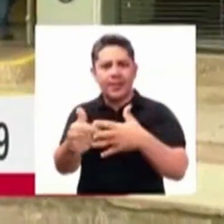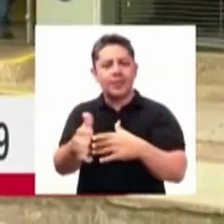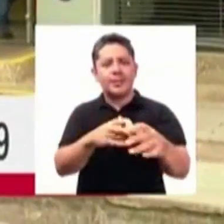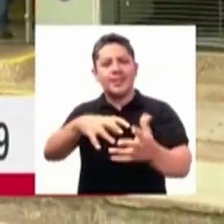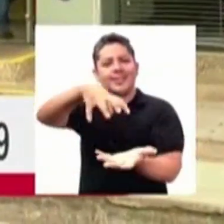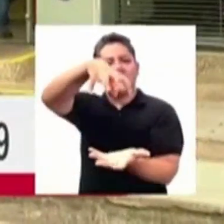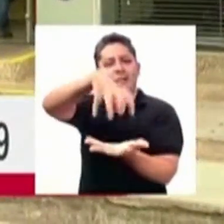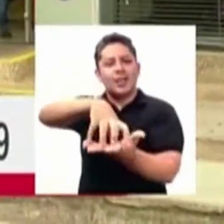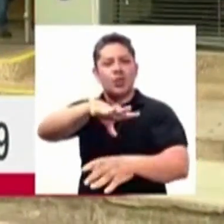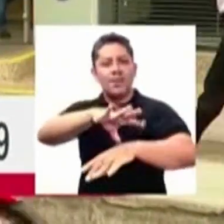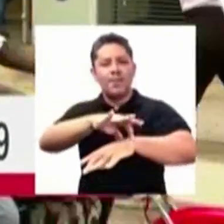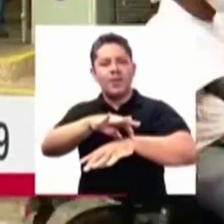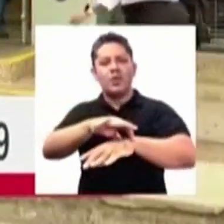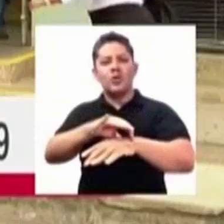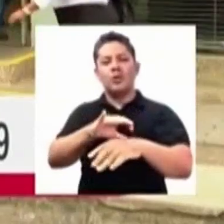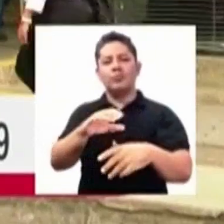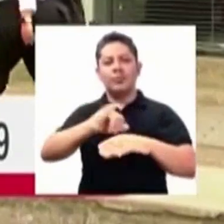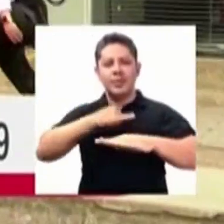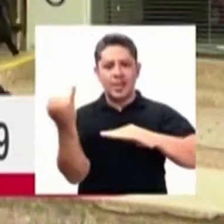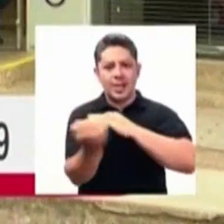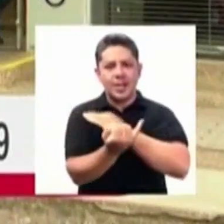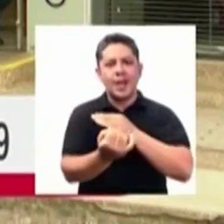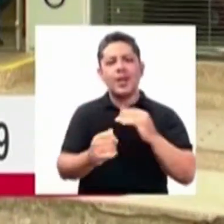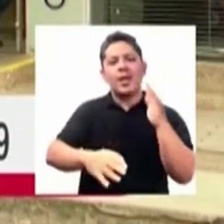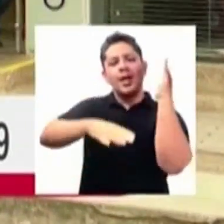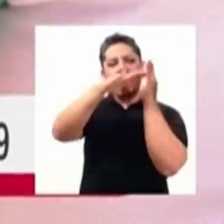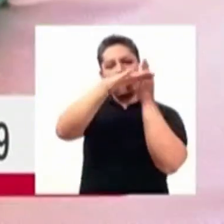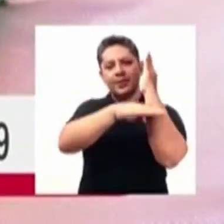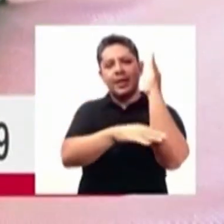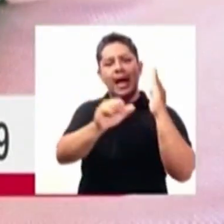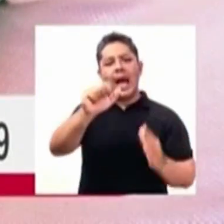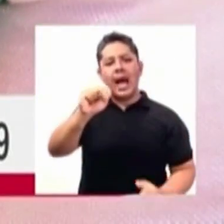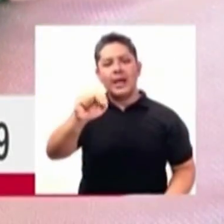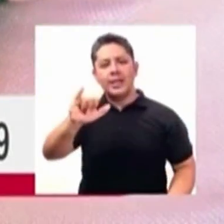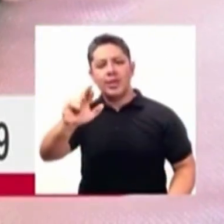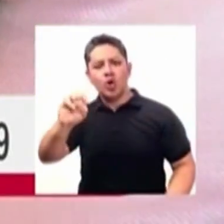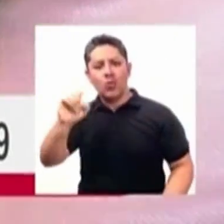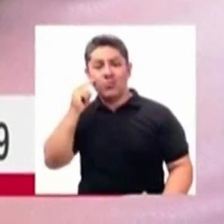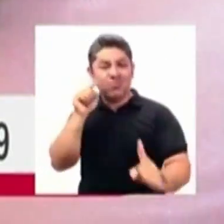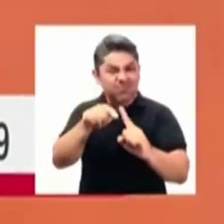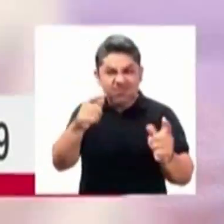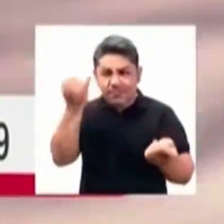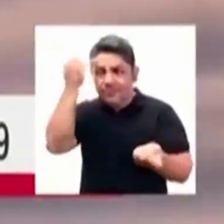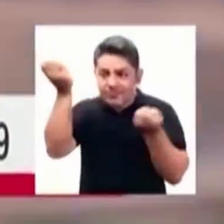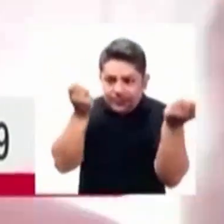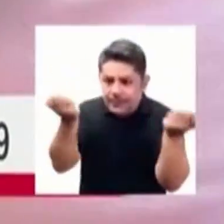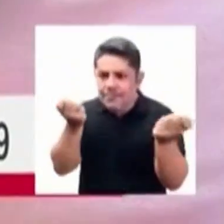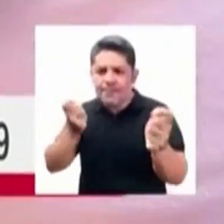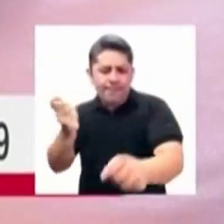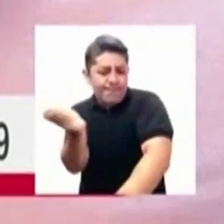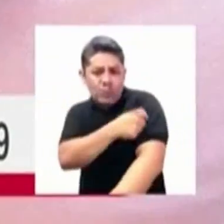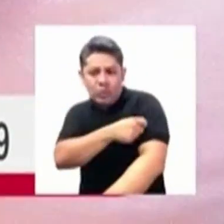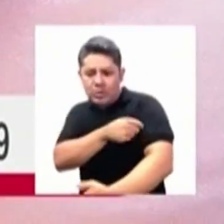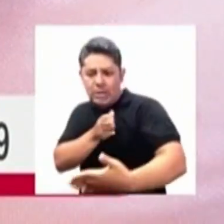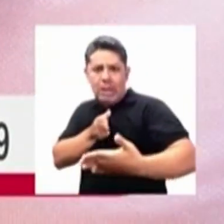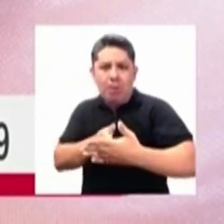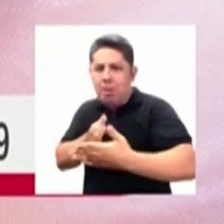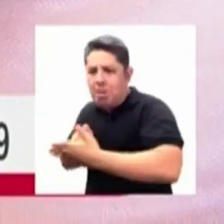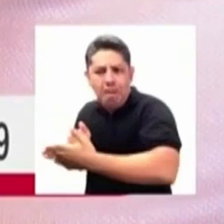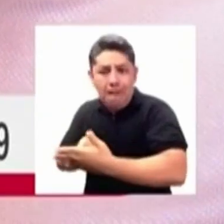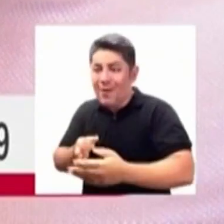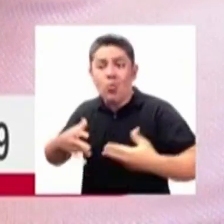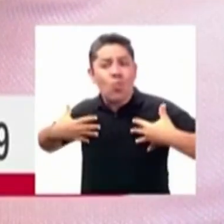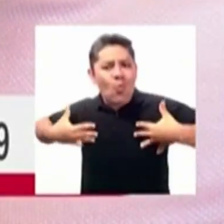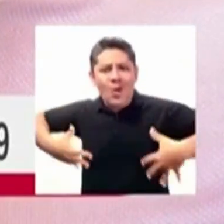Insular Medical Center, located in the Aniro building, is advancing a strategy called Vaccination Without Barrier, where